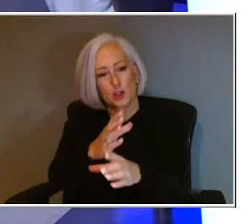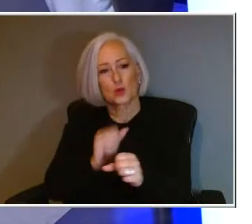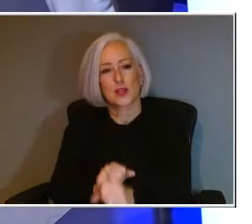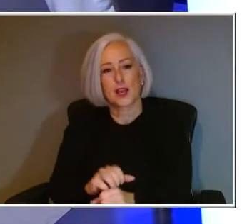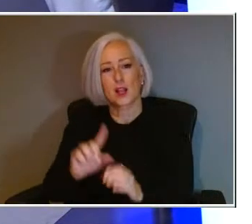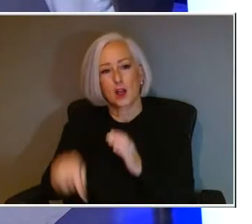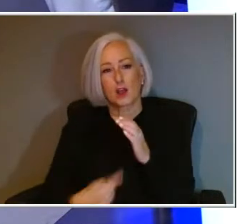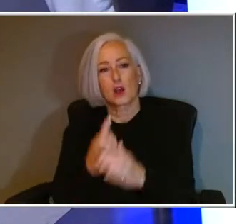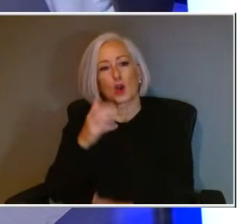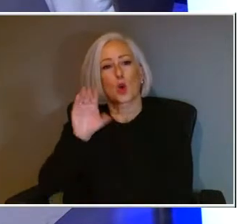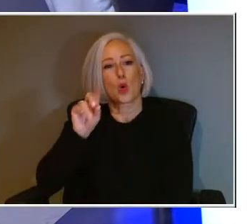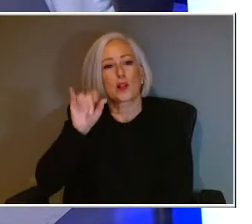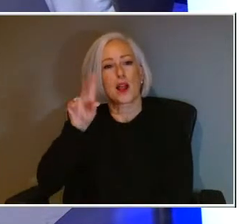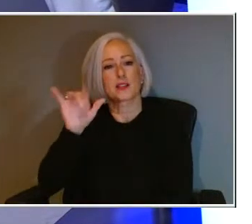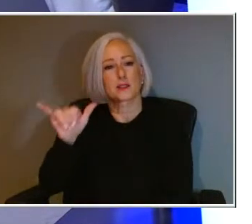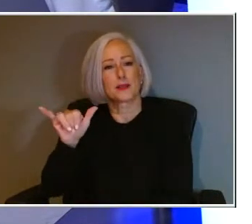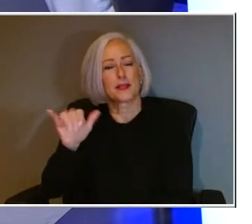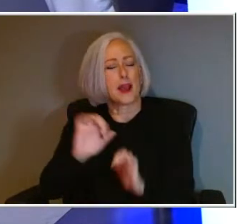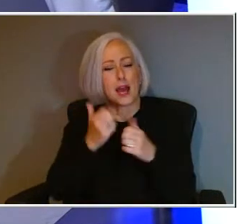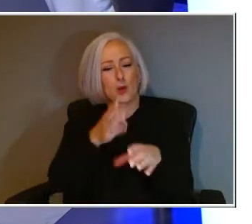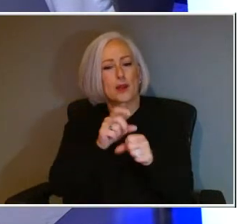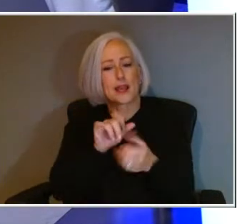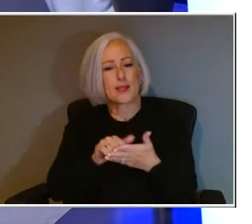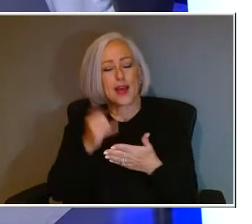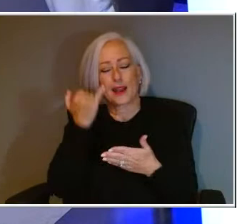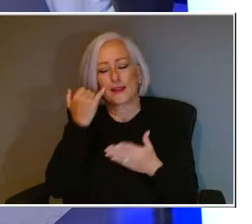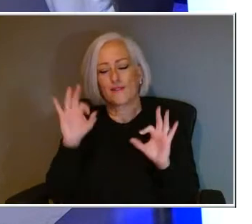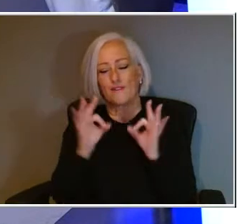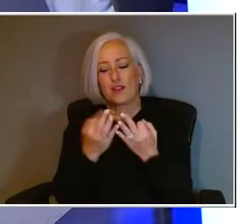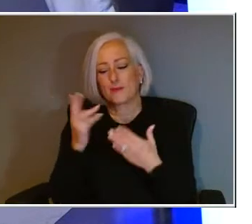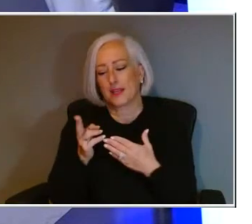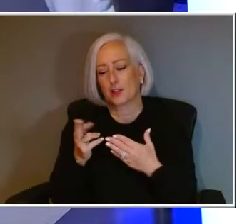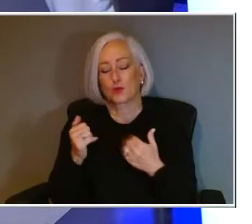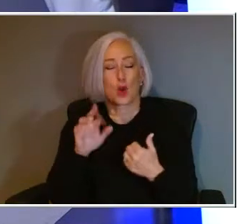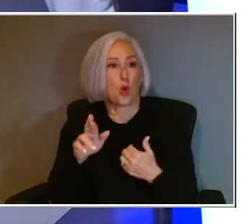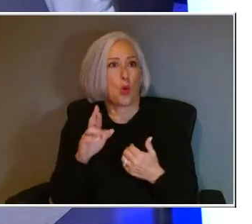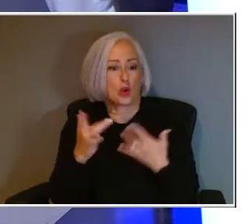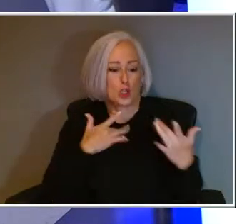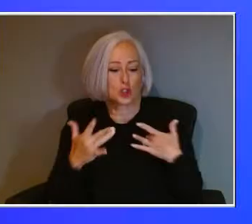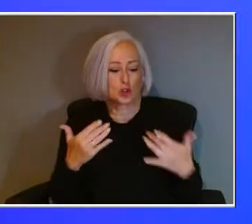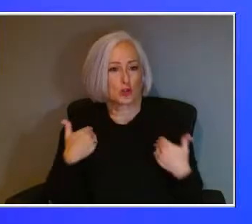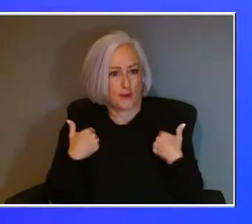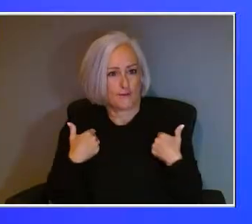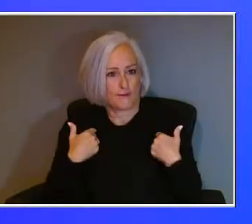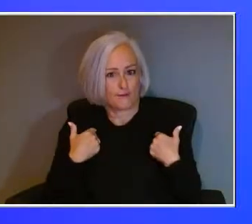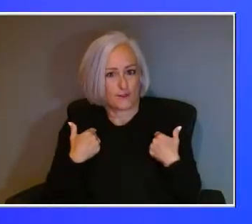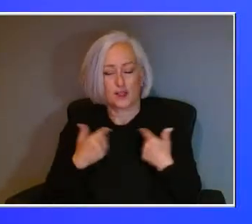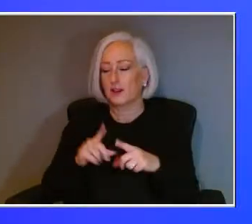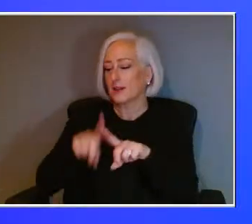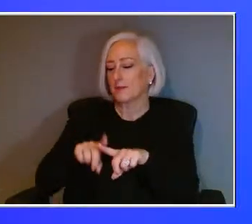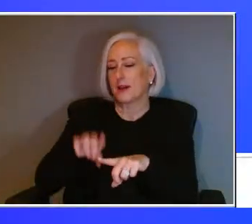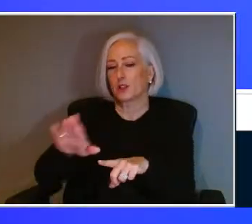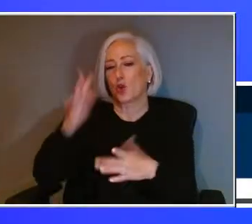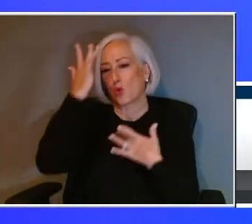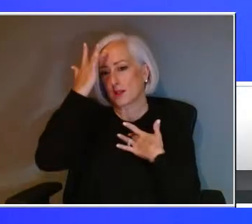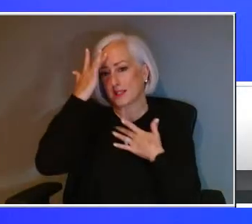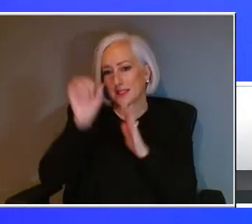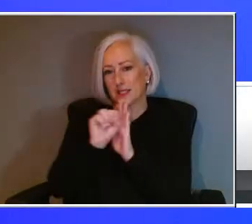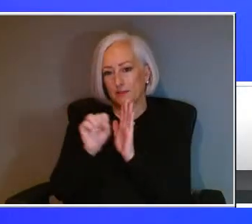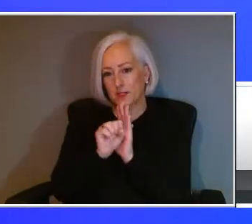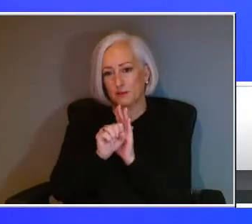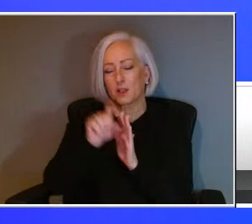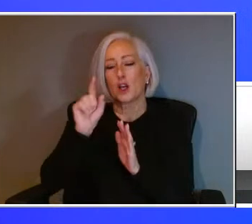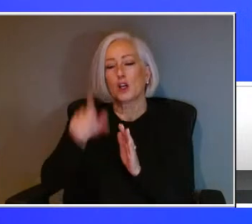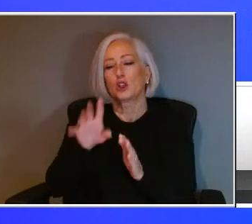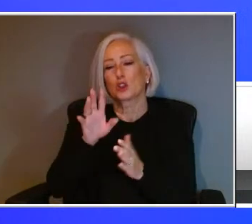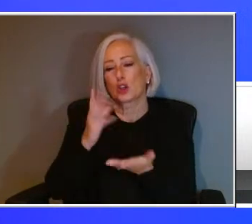someone get that if maybe they have that family history or just are concerned? Yes, it depends on your symptoms. That would be something you would discuss with your primary